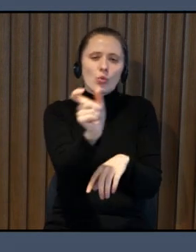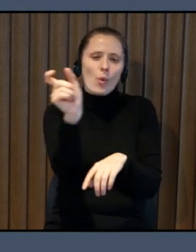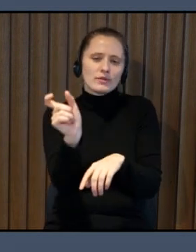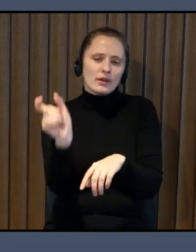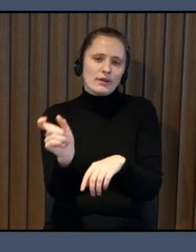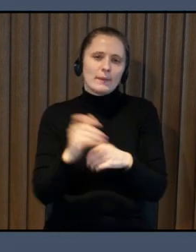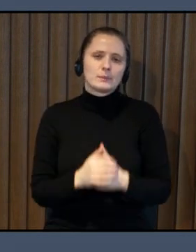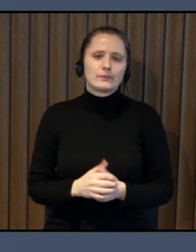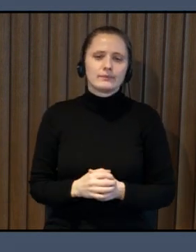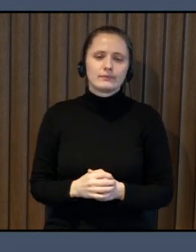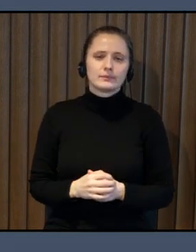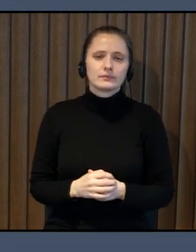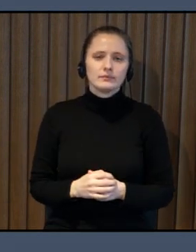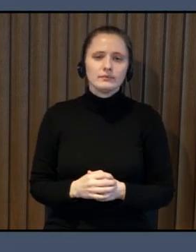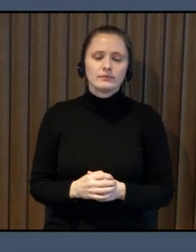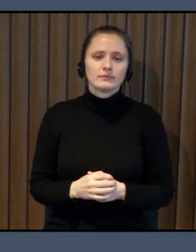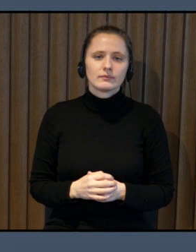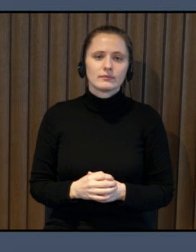everyone.